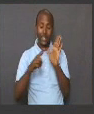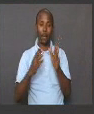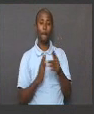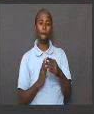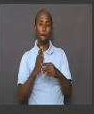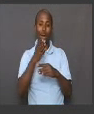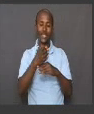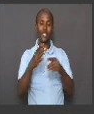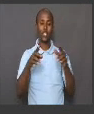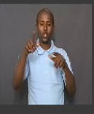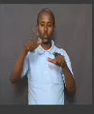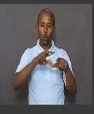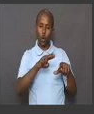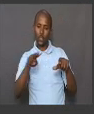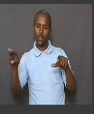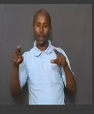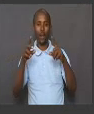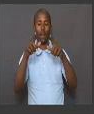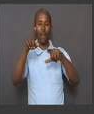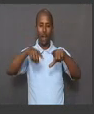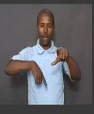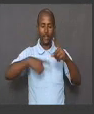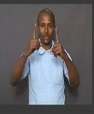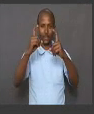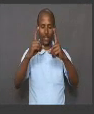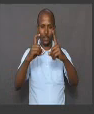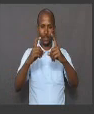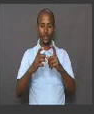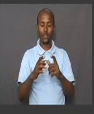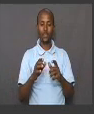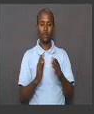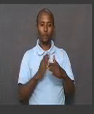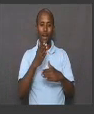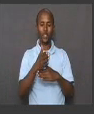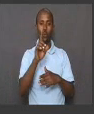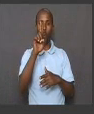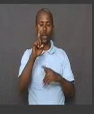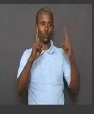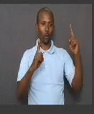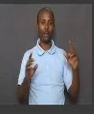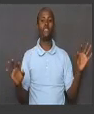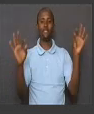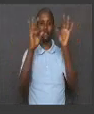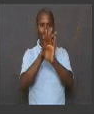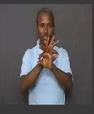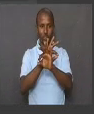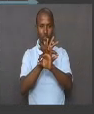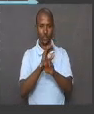the horizontal line test, and thus it is a one-to-one function.